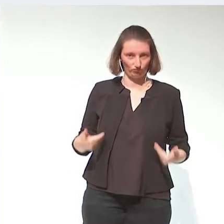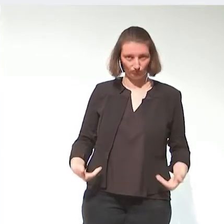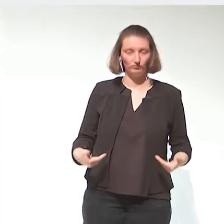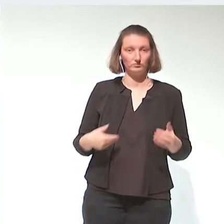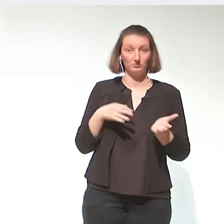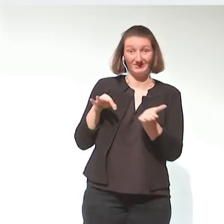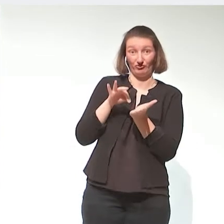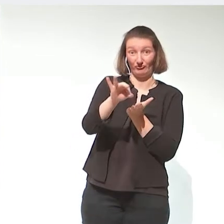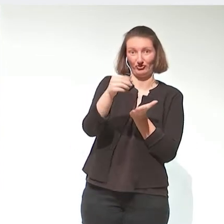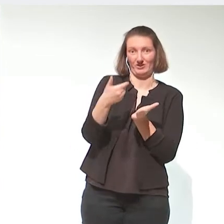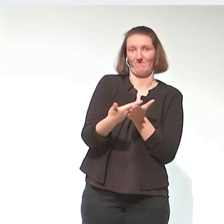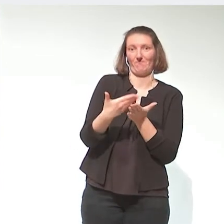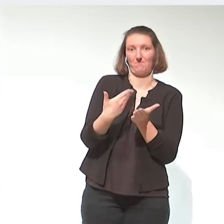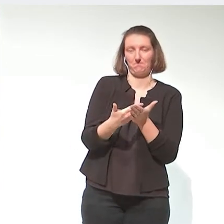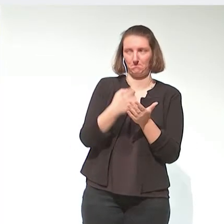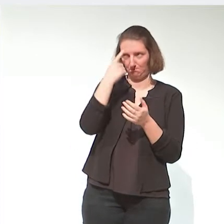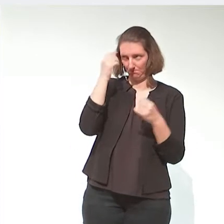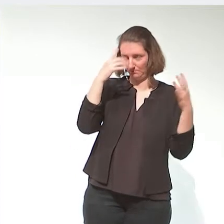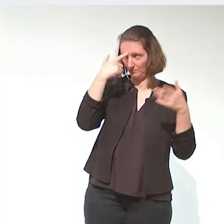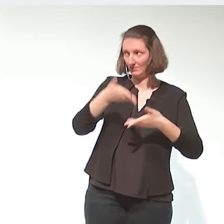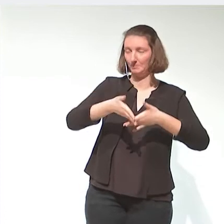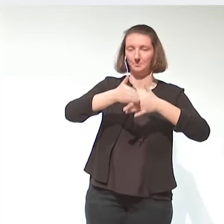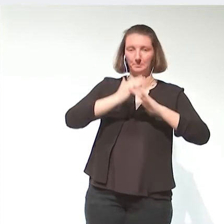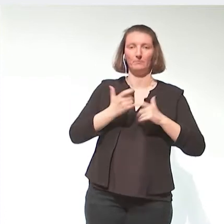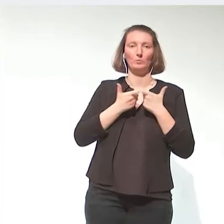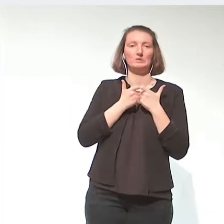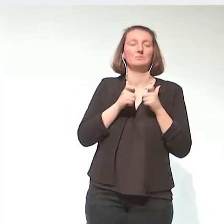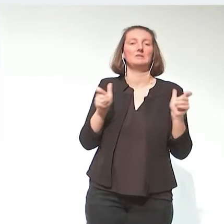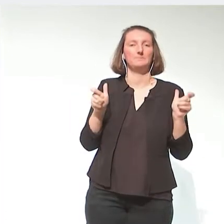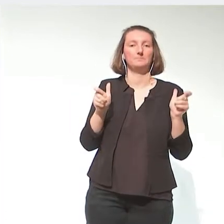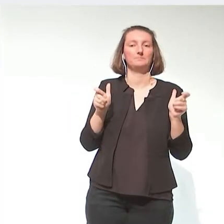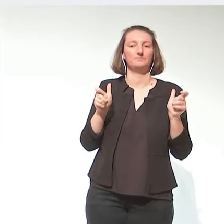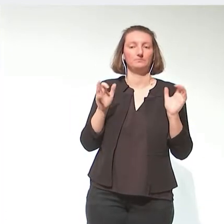and disability topics. And